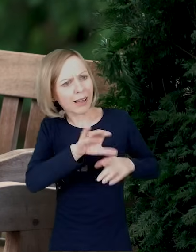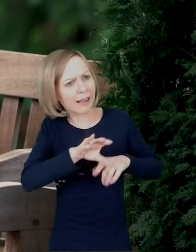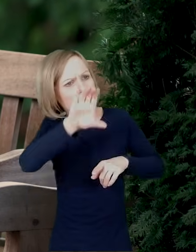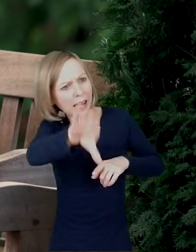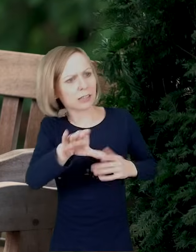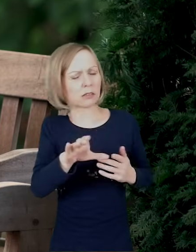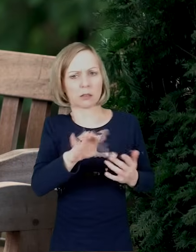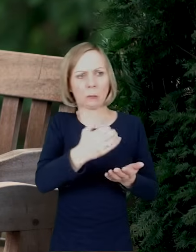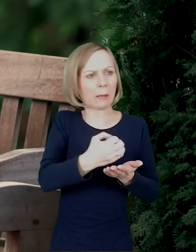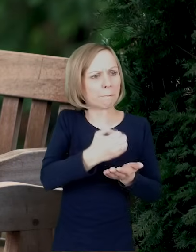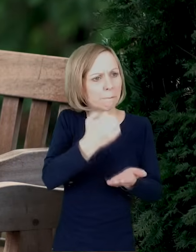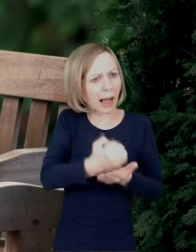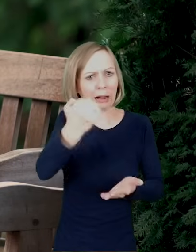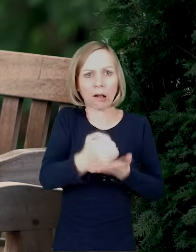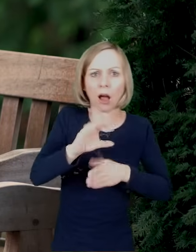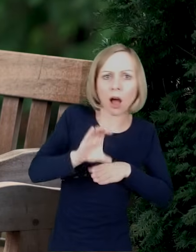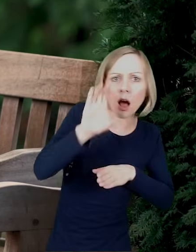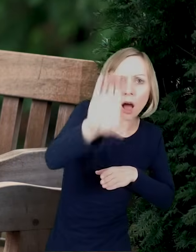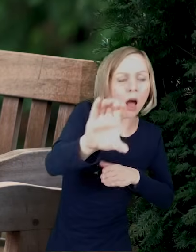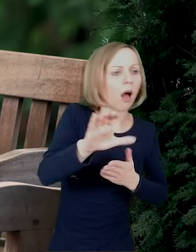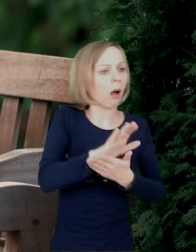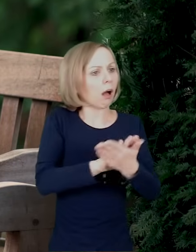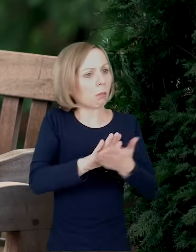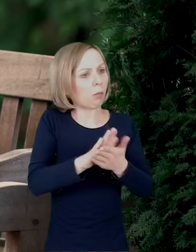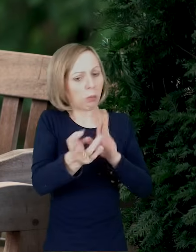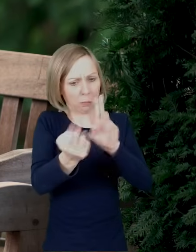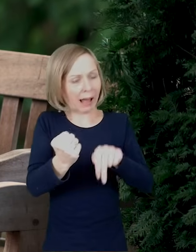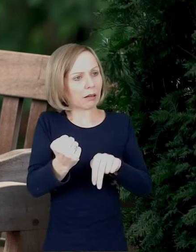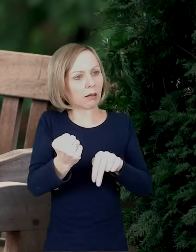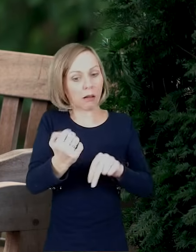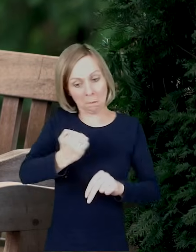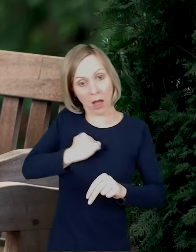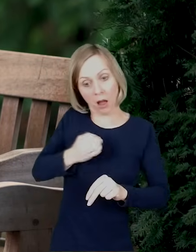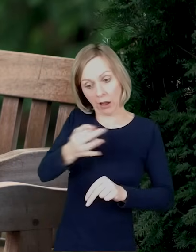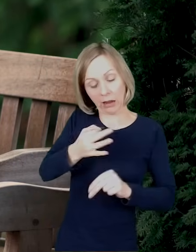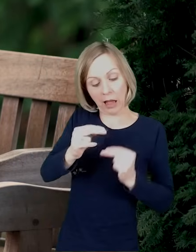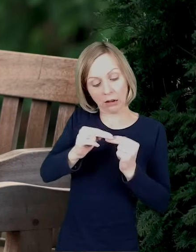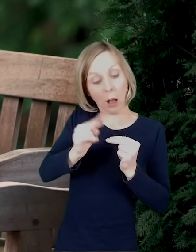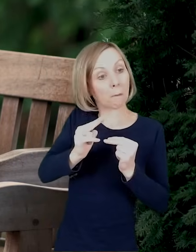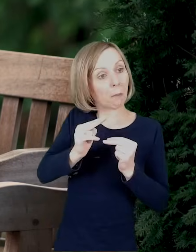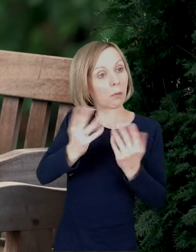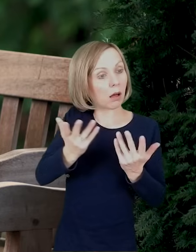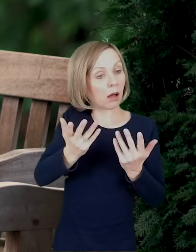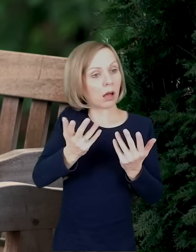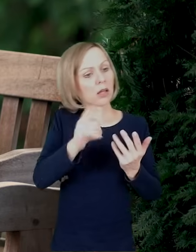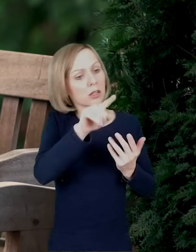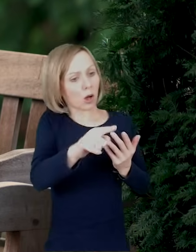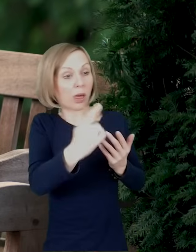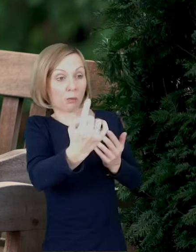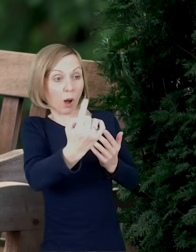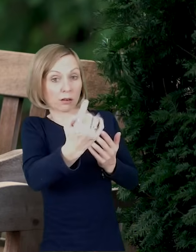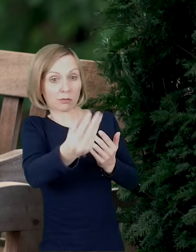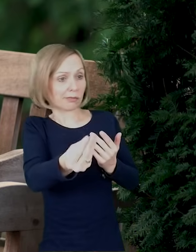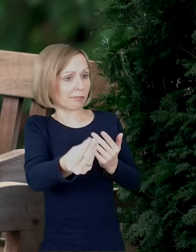invested my money with the bankers, and on my return I would have received what was my own with interest. So take the talent from him and